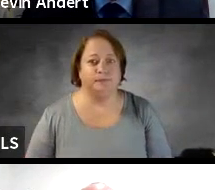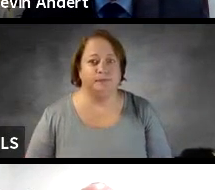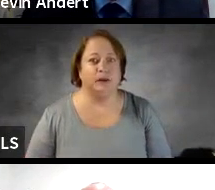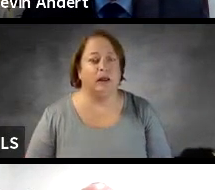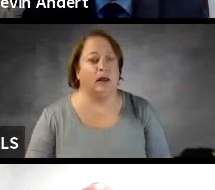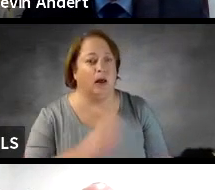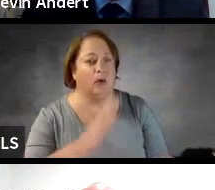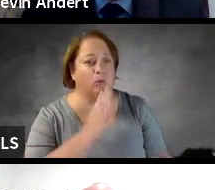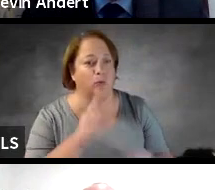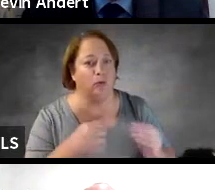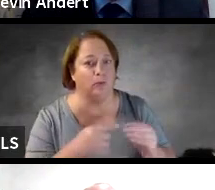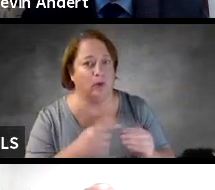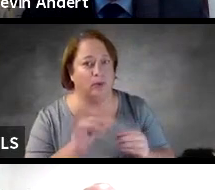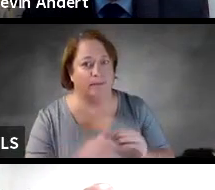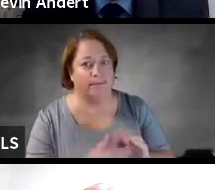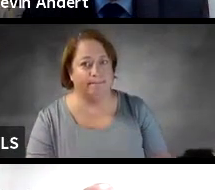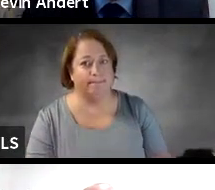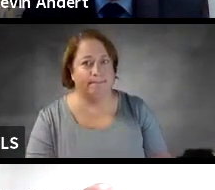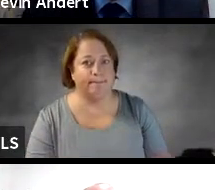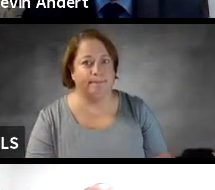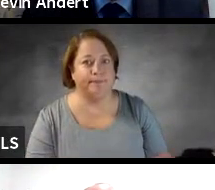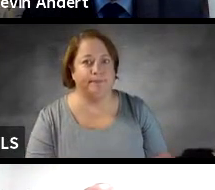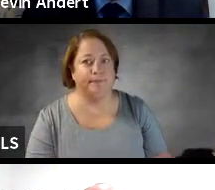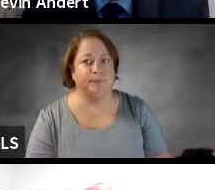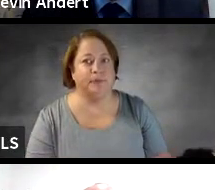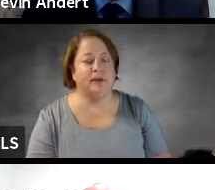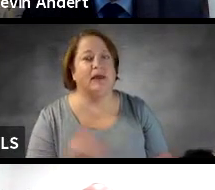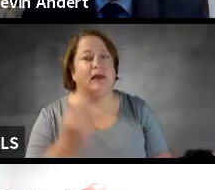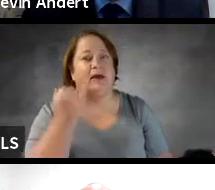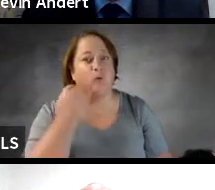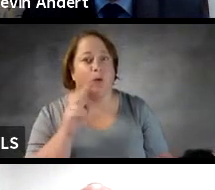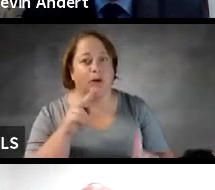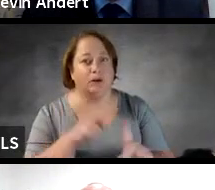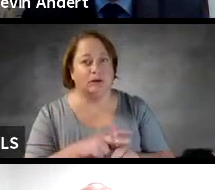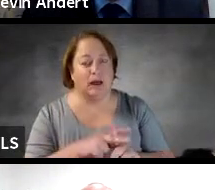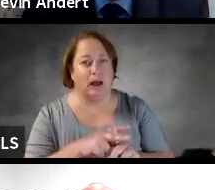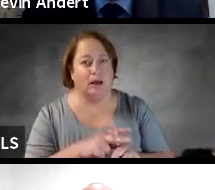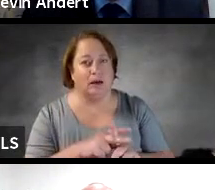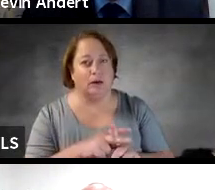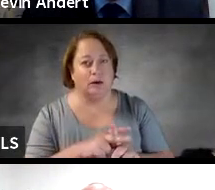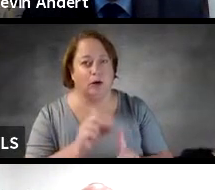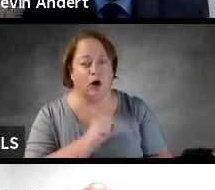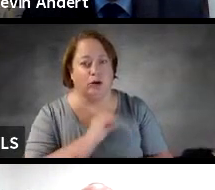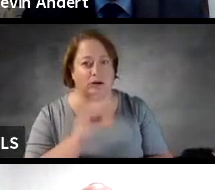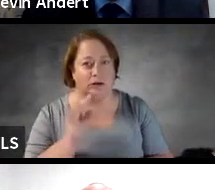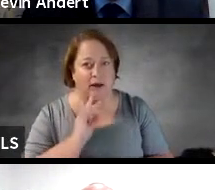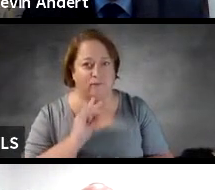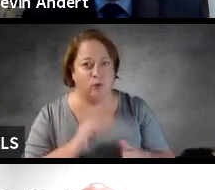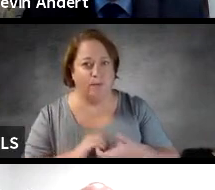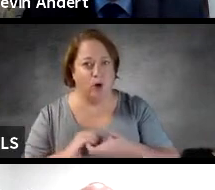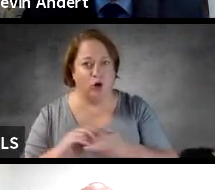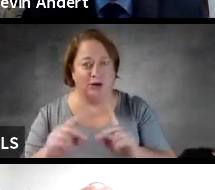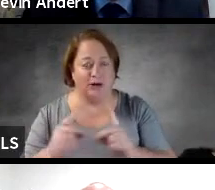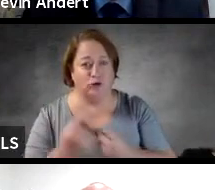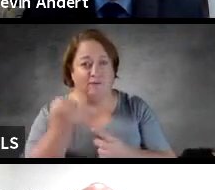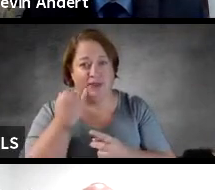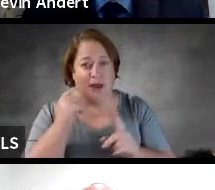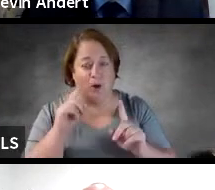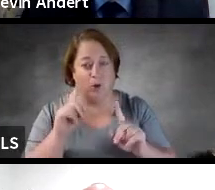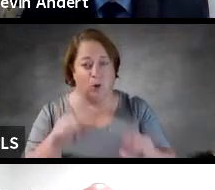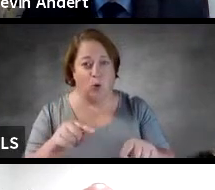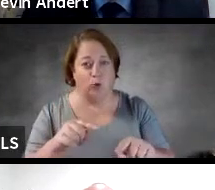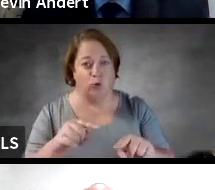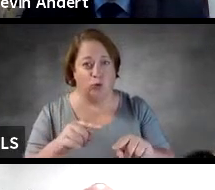I'll speak to that. If we assign our partner district, our staff, if they're in between different